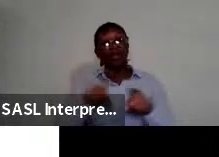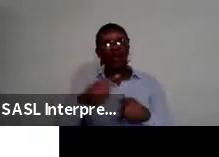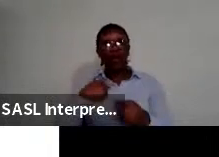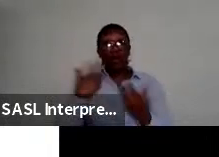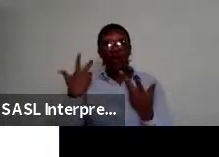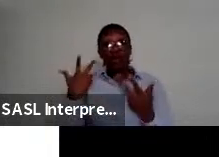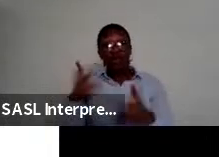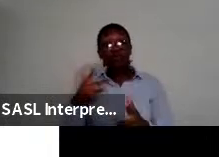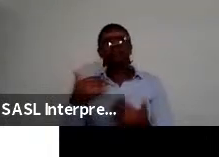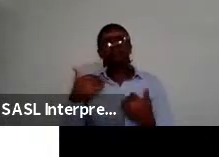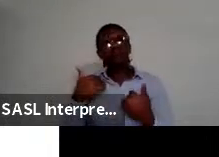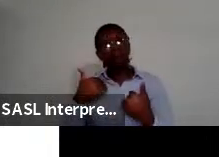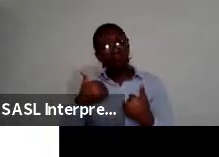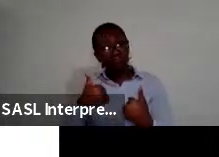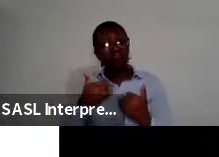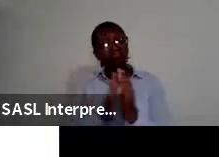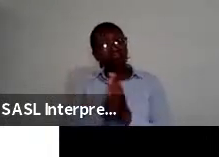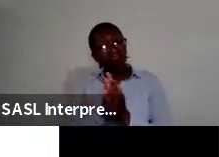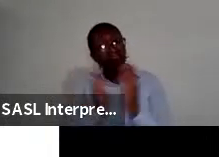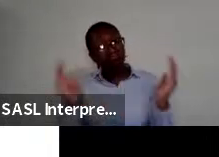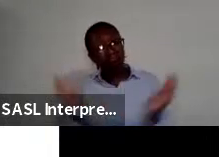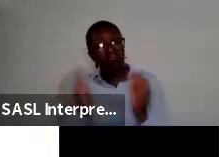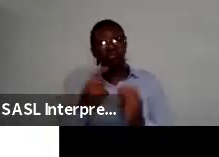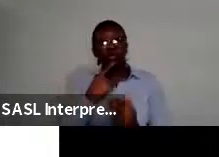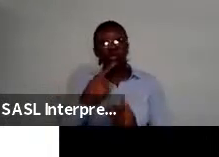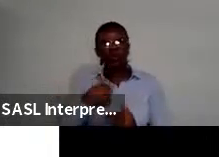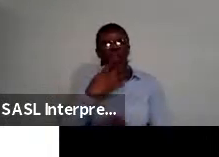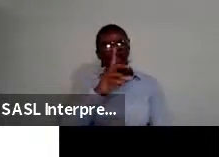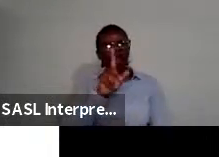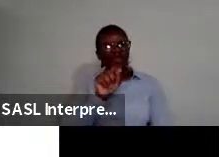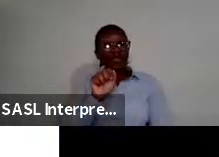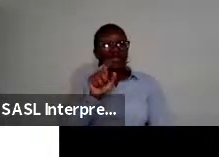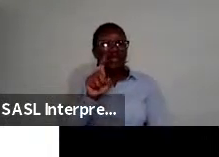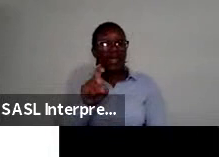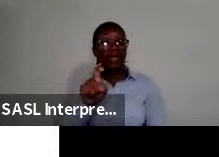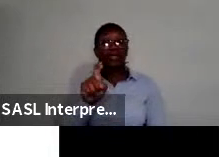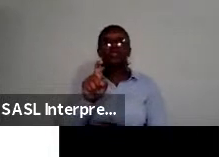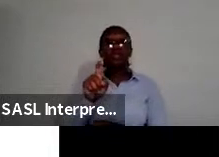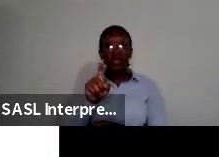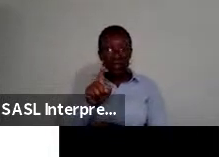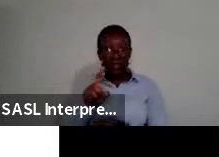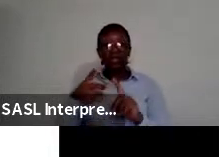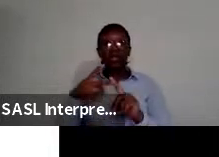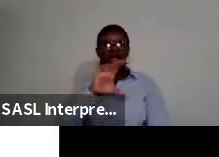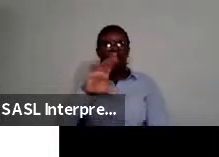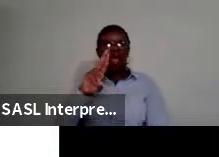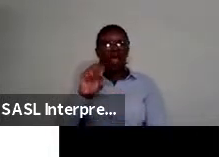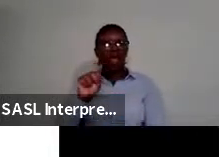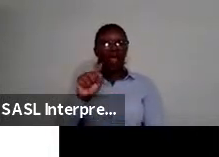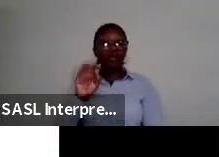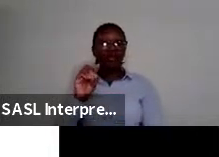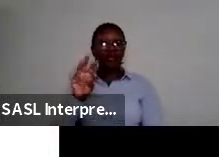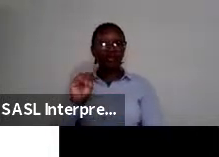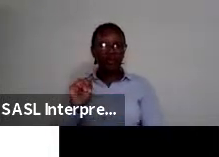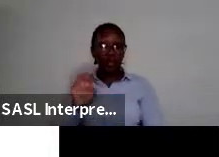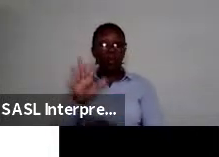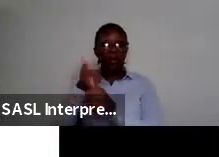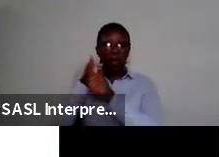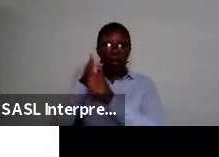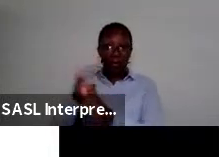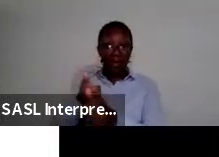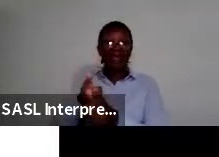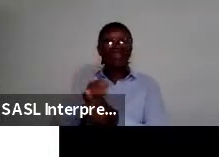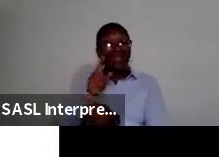ourselves as SARS to improve tax and customs compliance. And then within this particular space, we can also measure